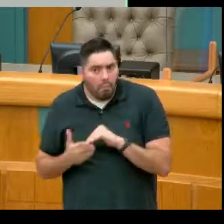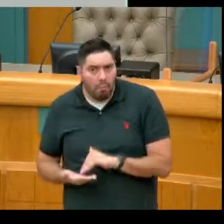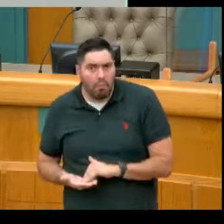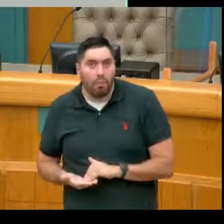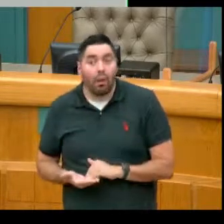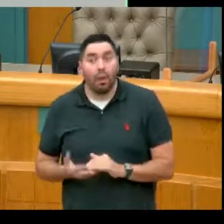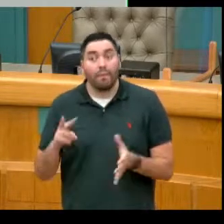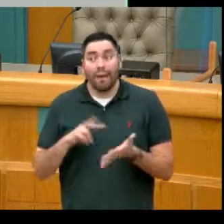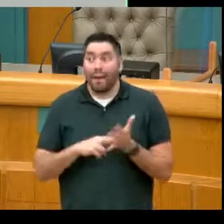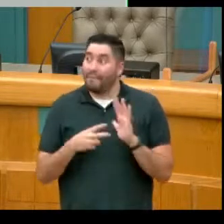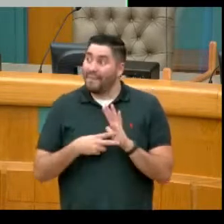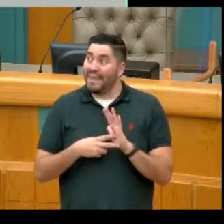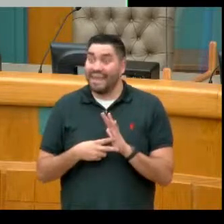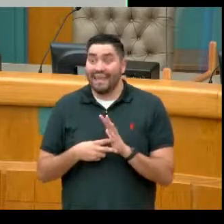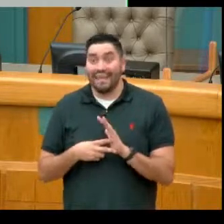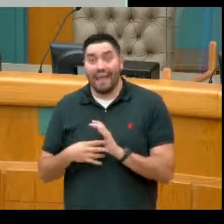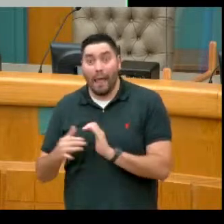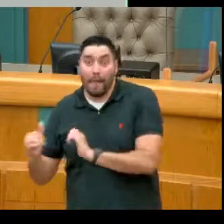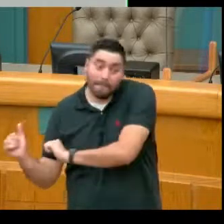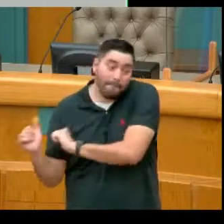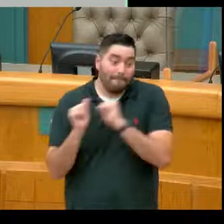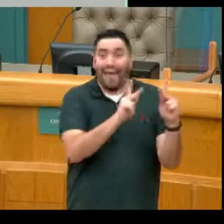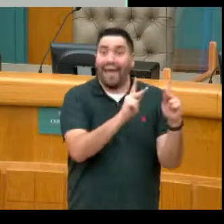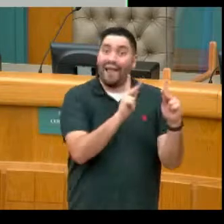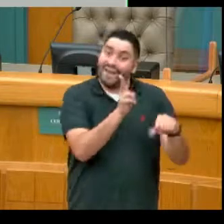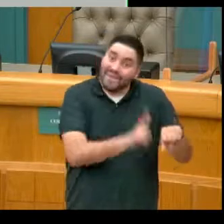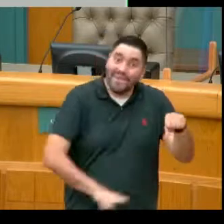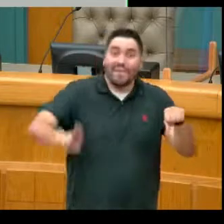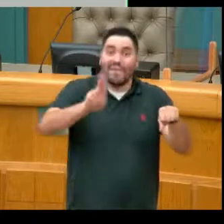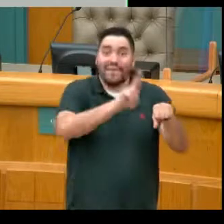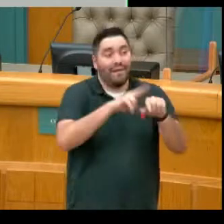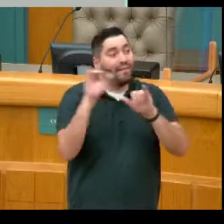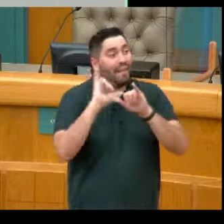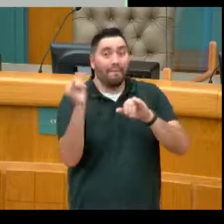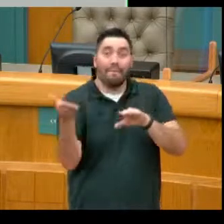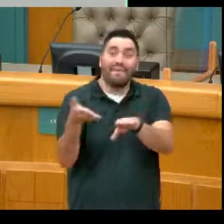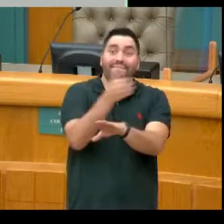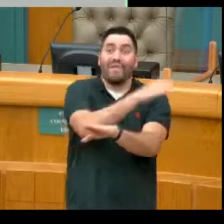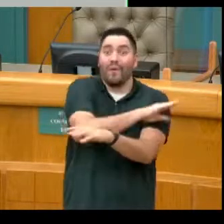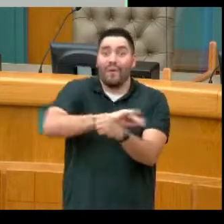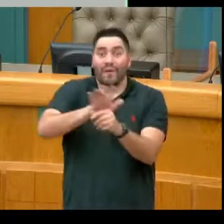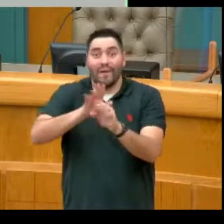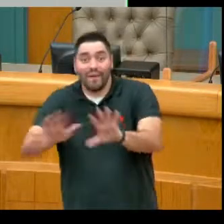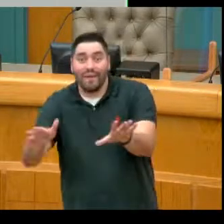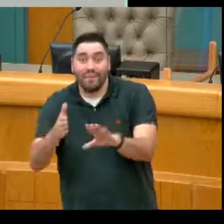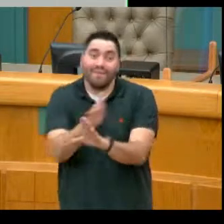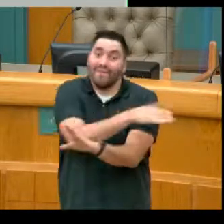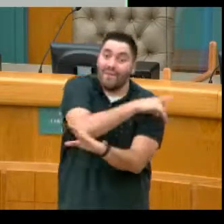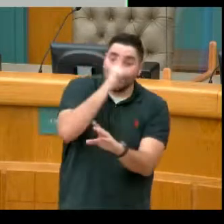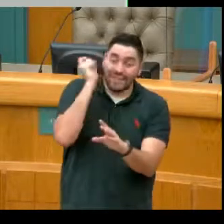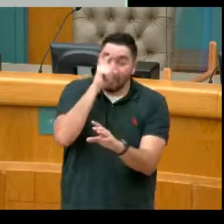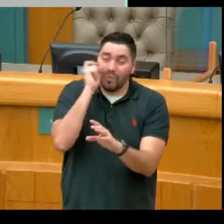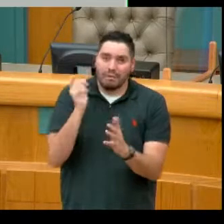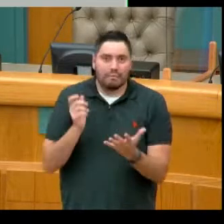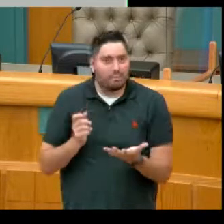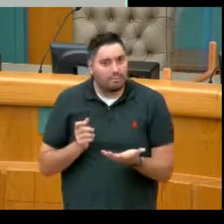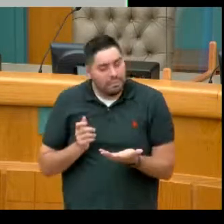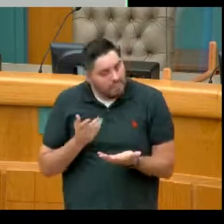could be something that we have to look forward to, and that's why we're wearing our masks. We want to try to avoid this.